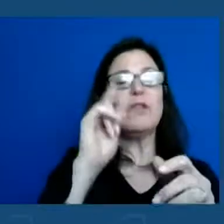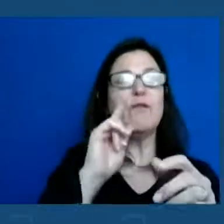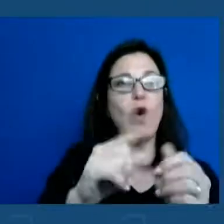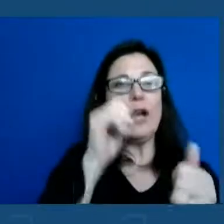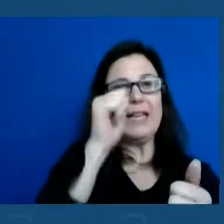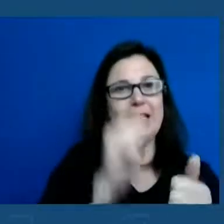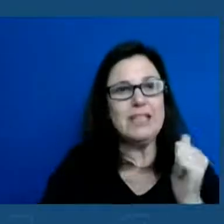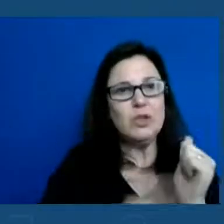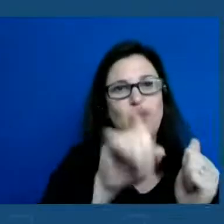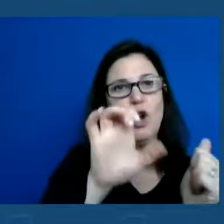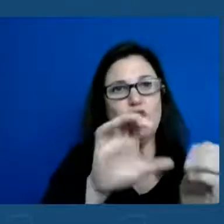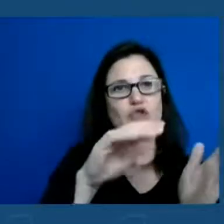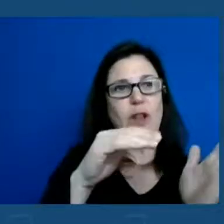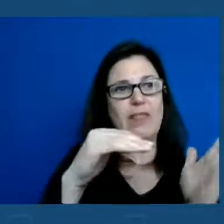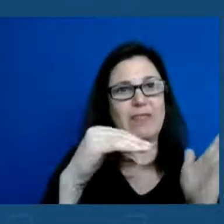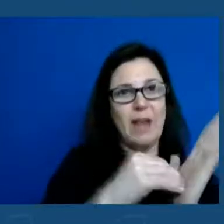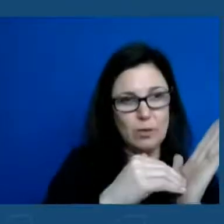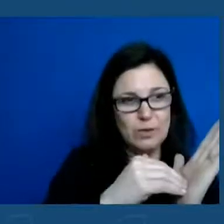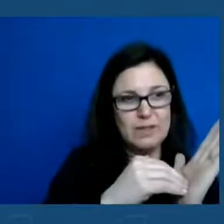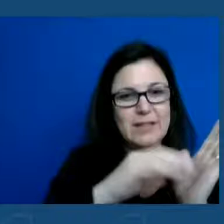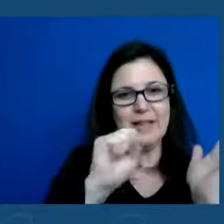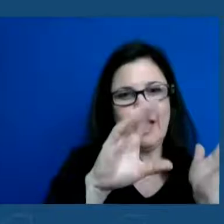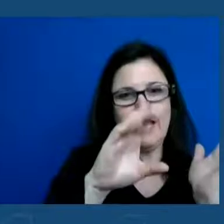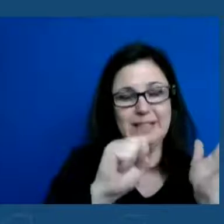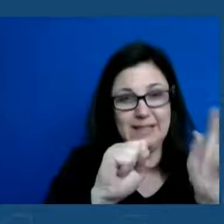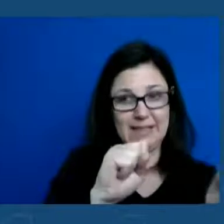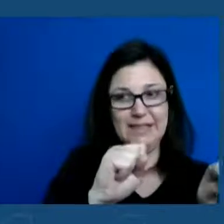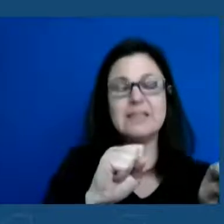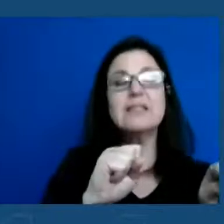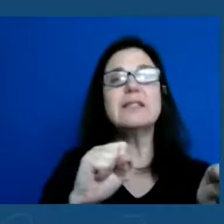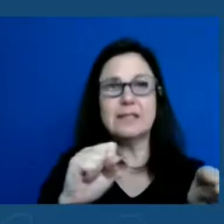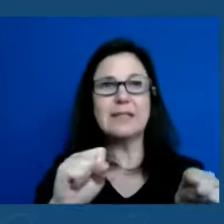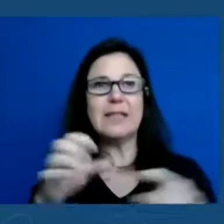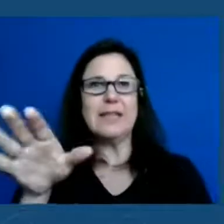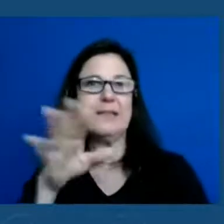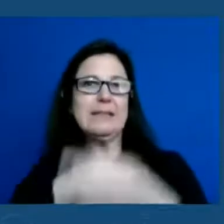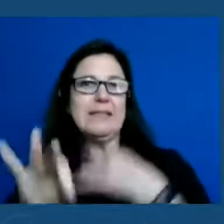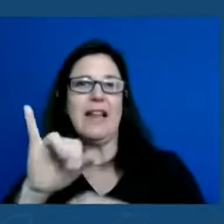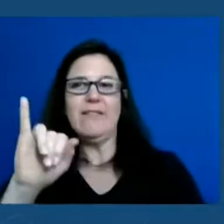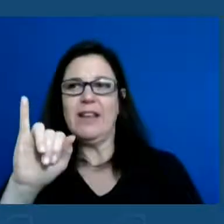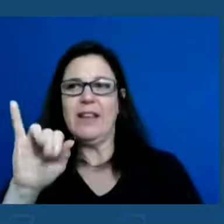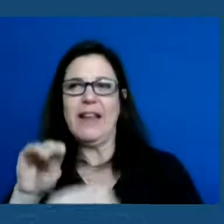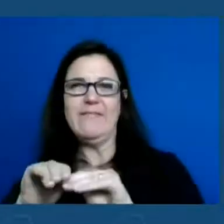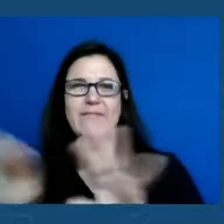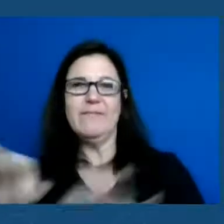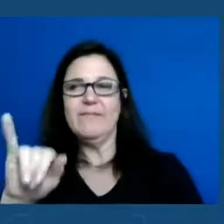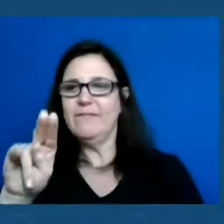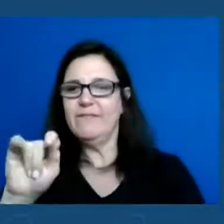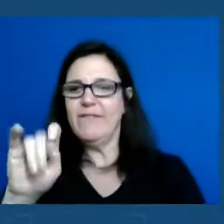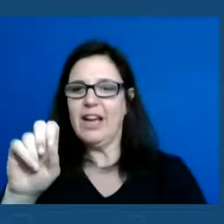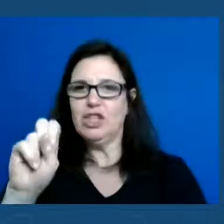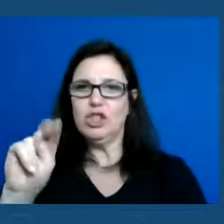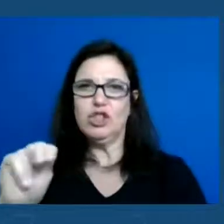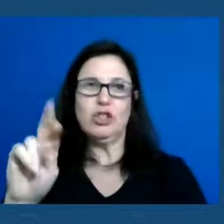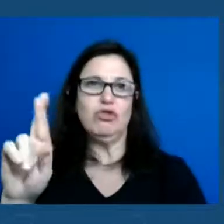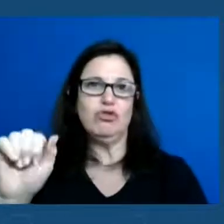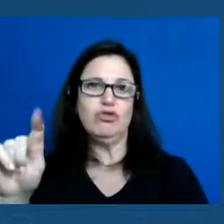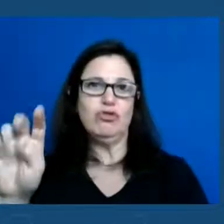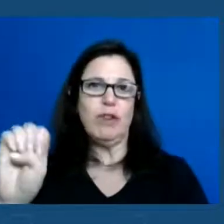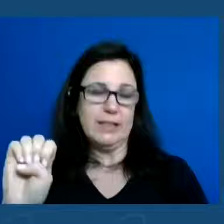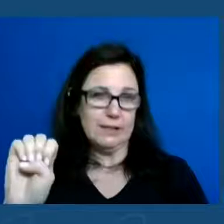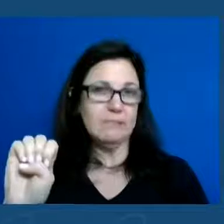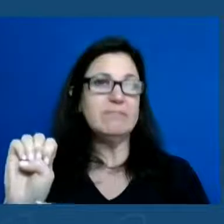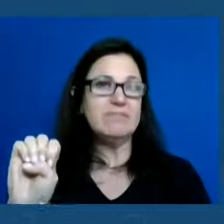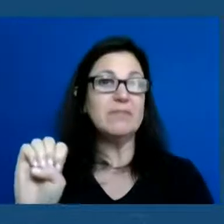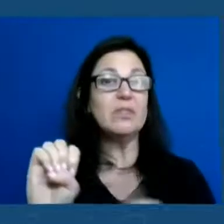than the infection rate now. So we'll mention the infection rate, but the true number of the spread in a community is cases per 100. So cases are